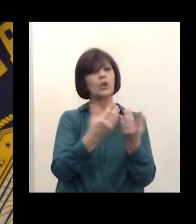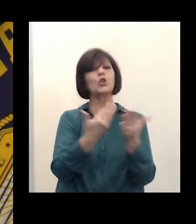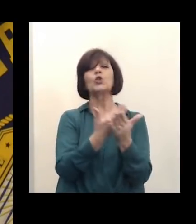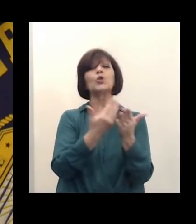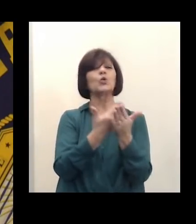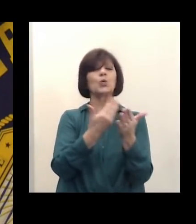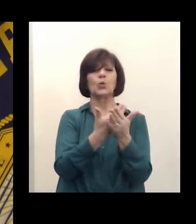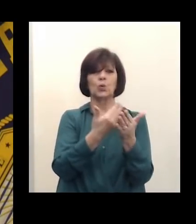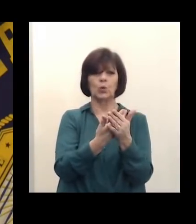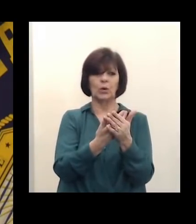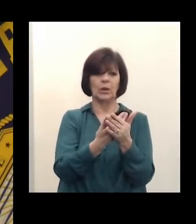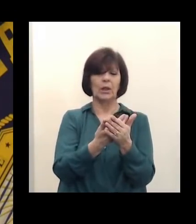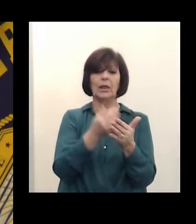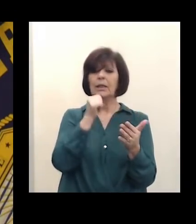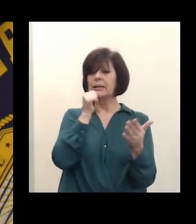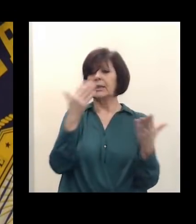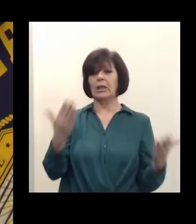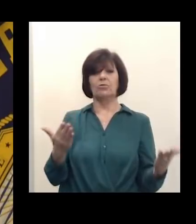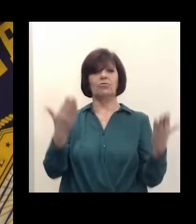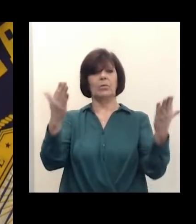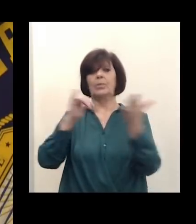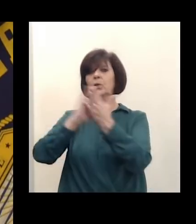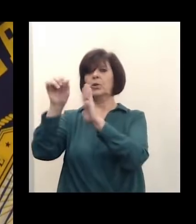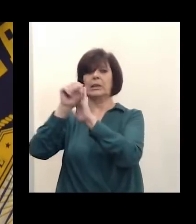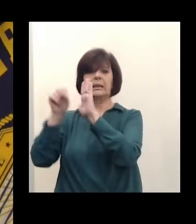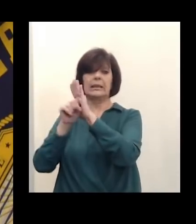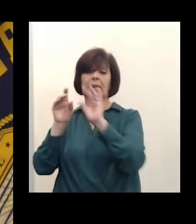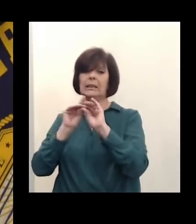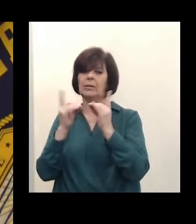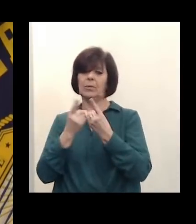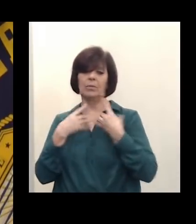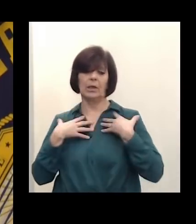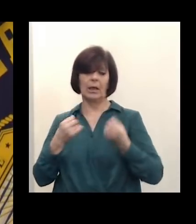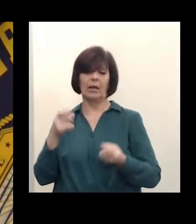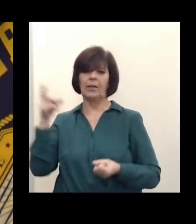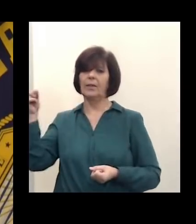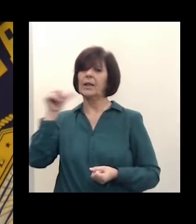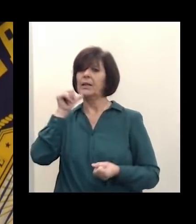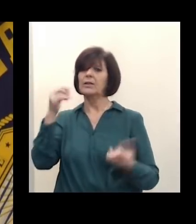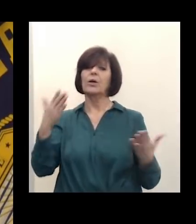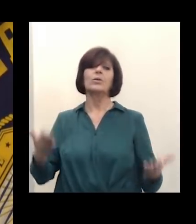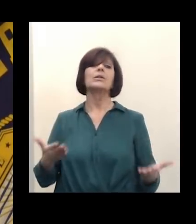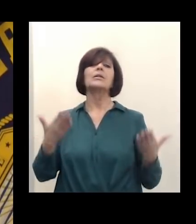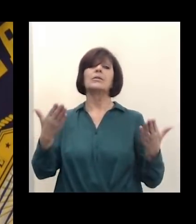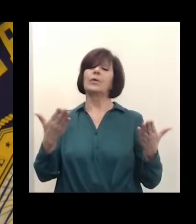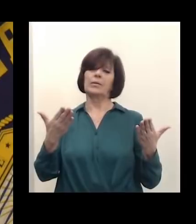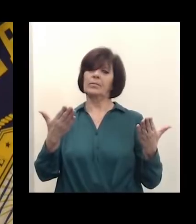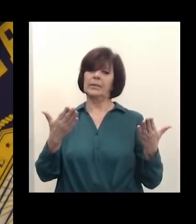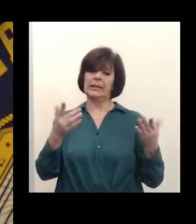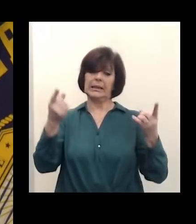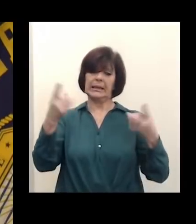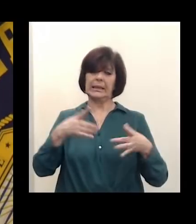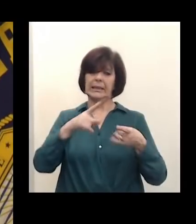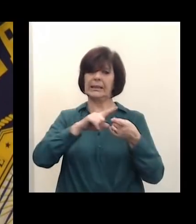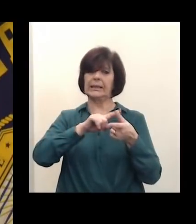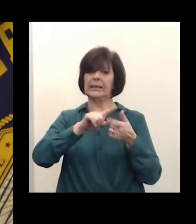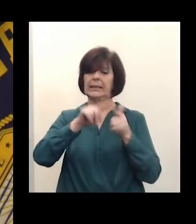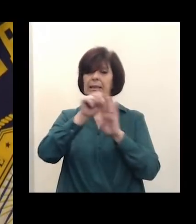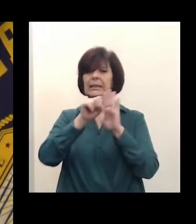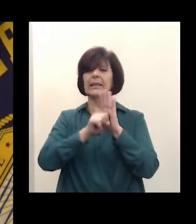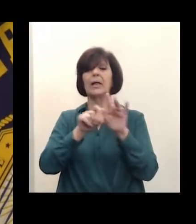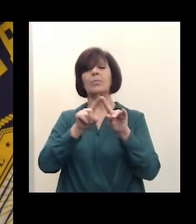course, not recommended by New York State's Department of Health. They do not recommend the Test to Stay program, but we are doing a pilot to see if it